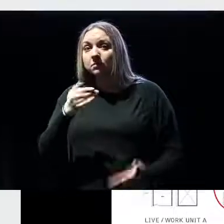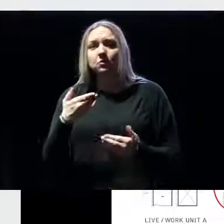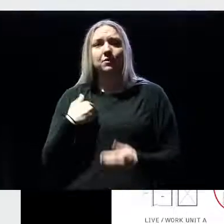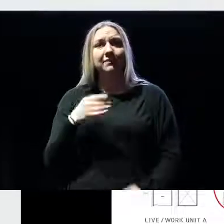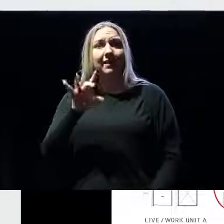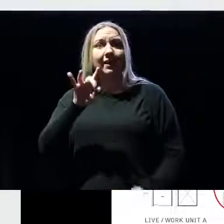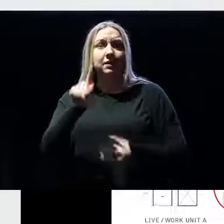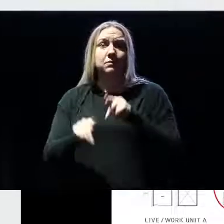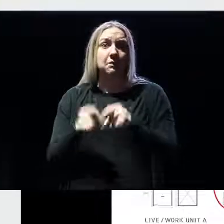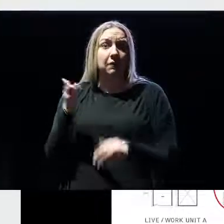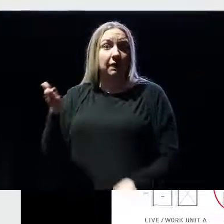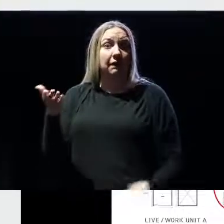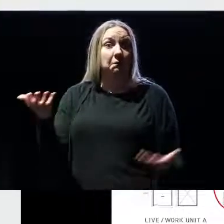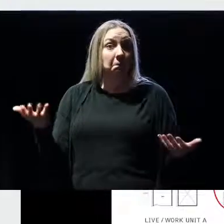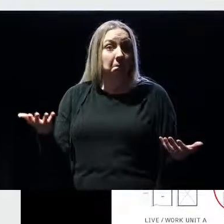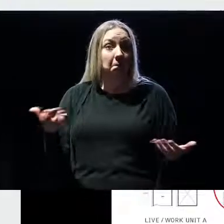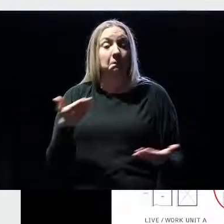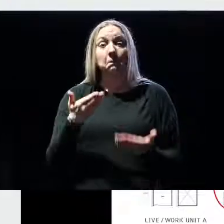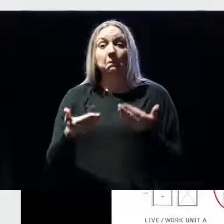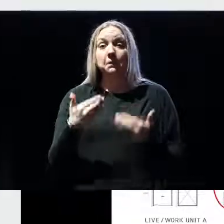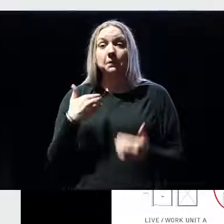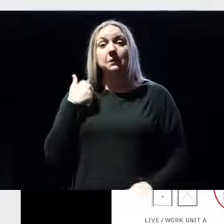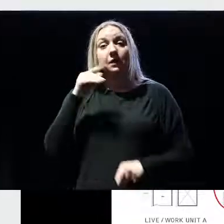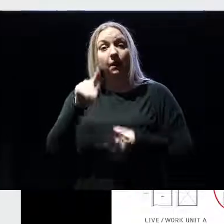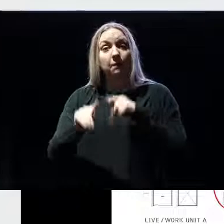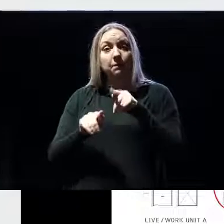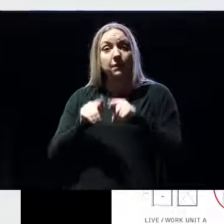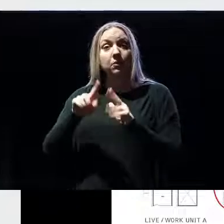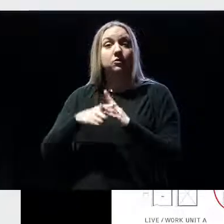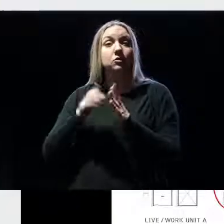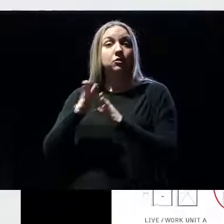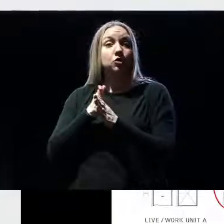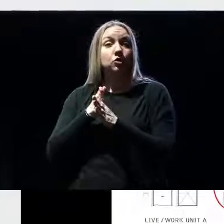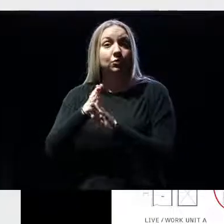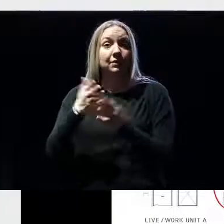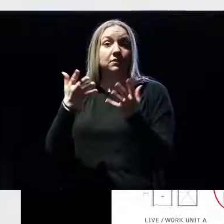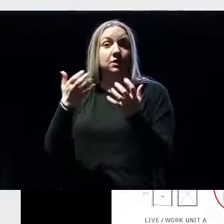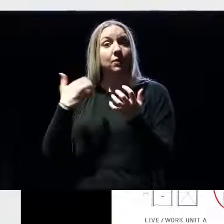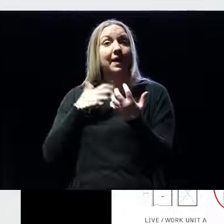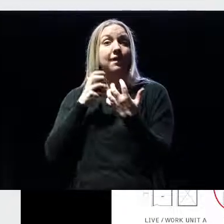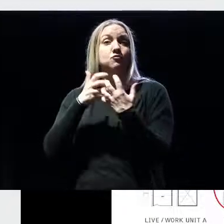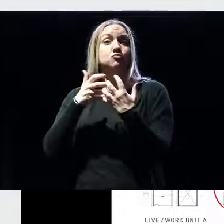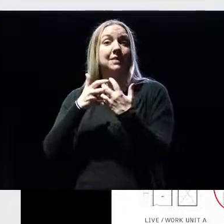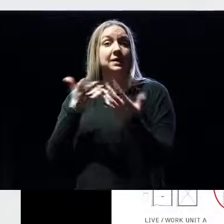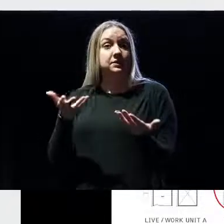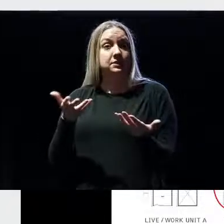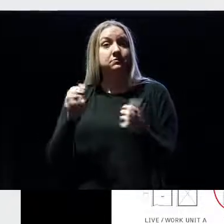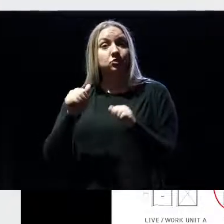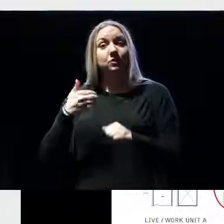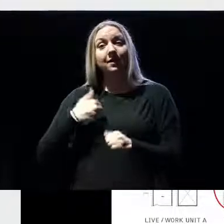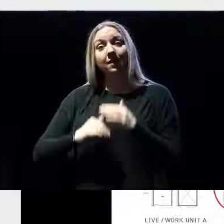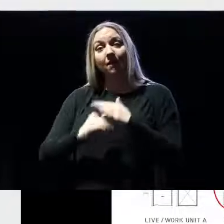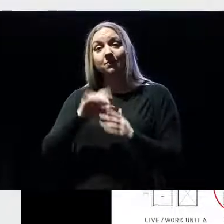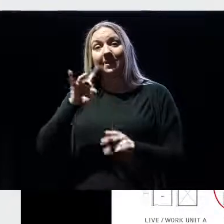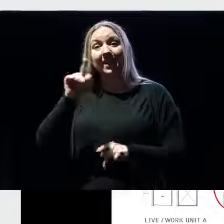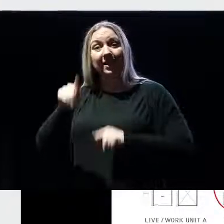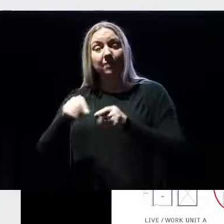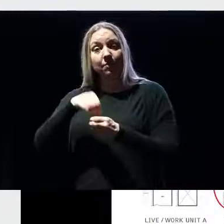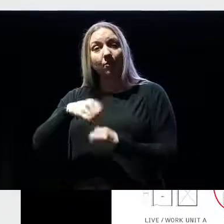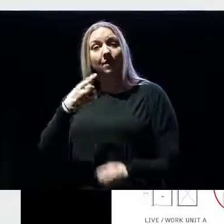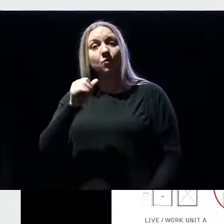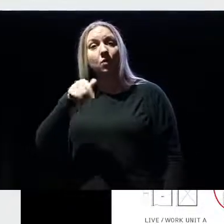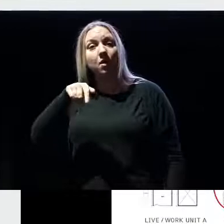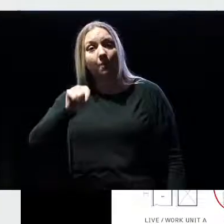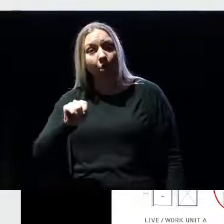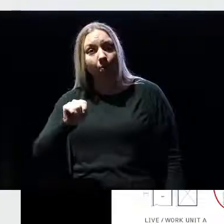young people starting their careers in the downtown area that could share that apartment in a kind